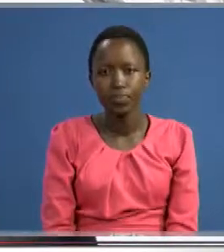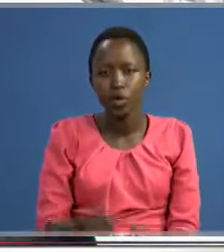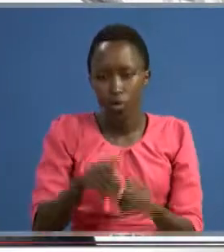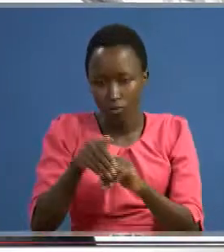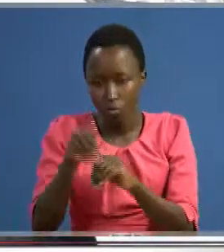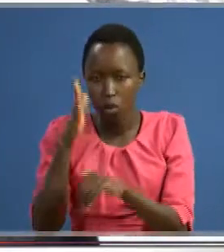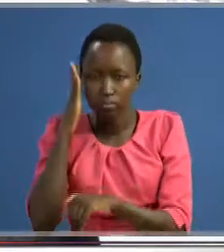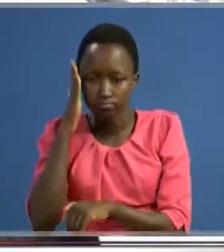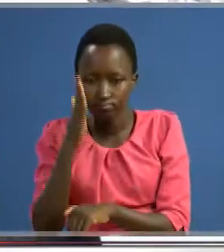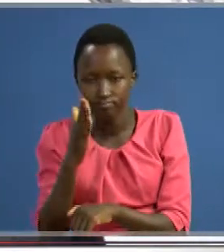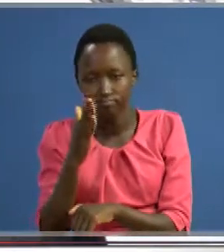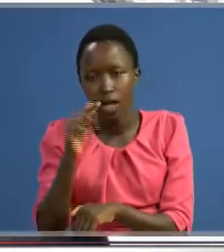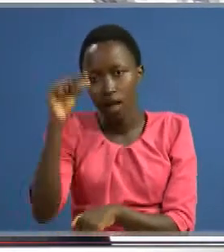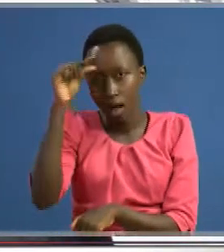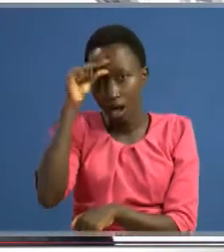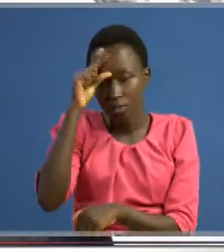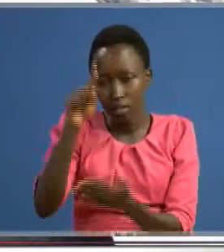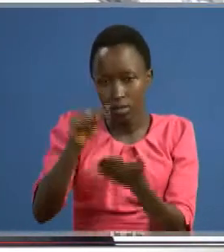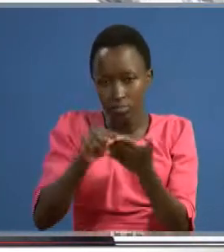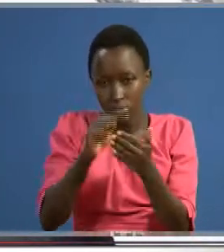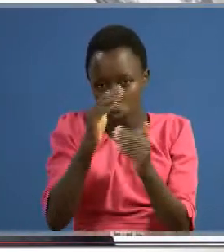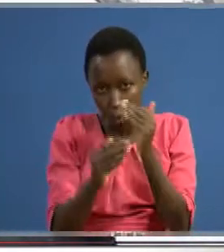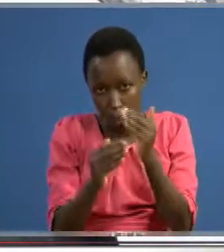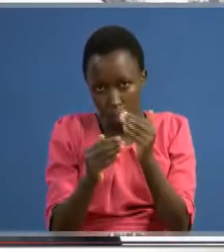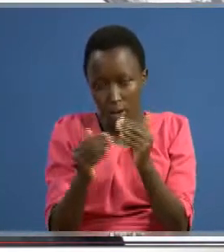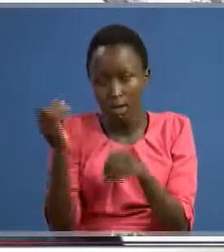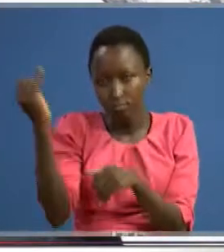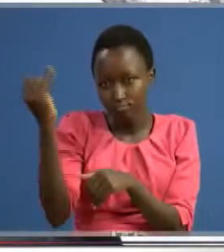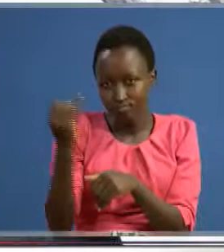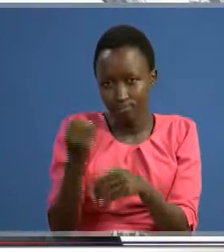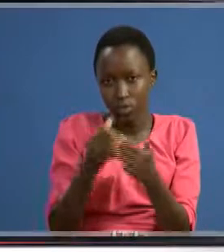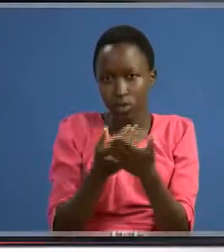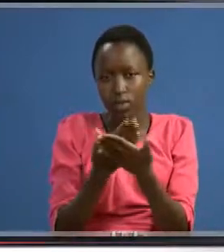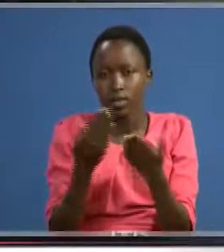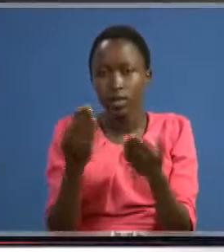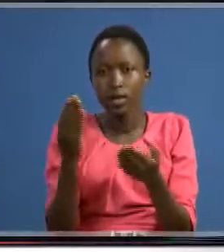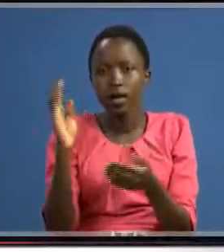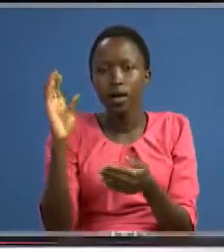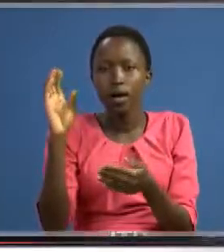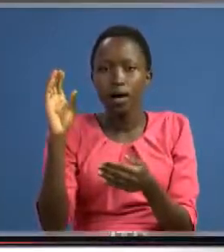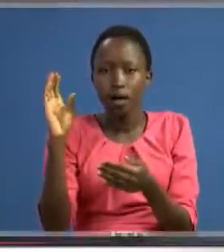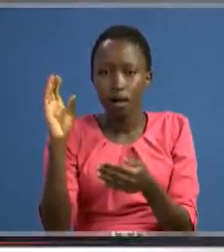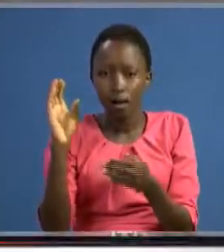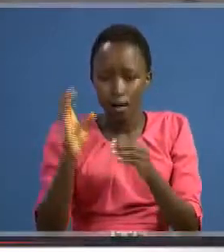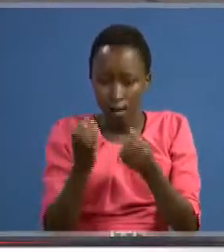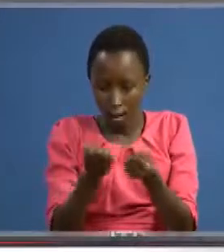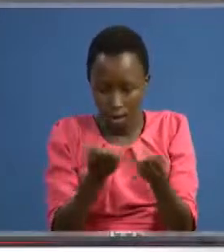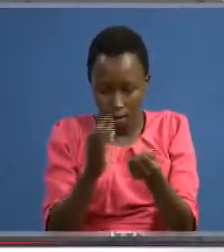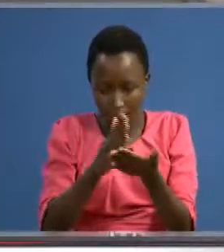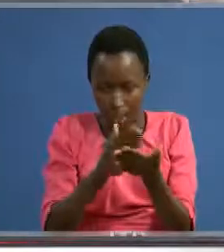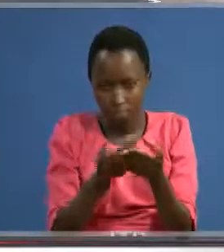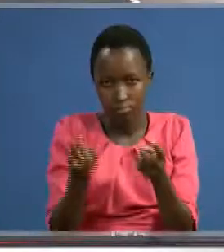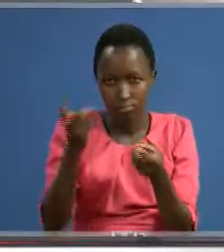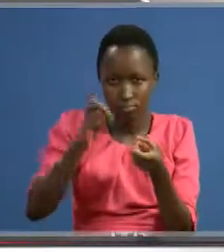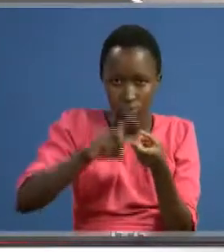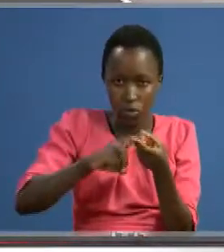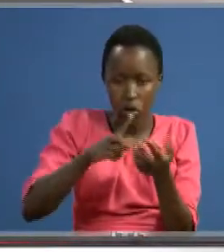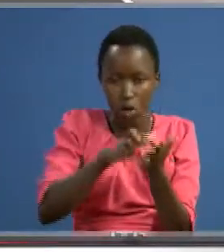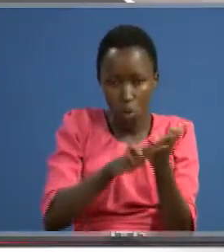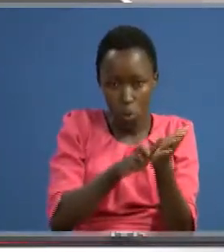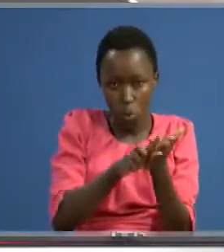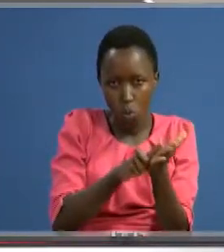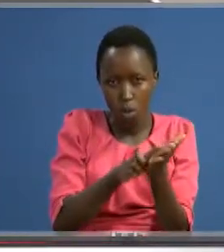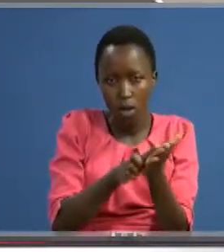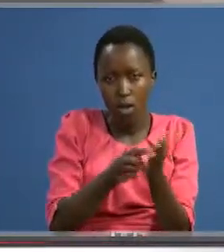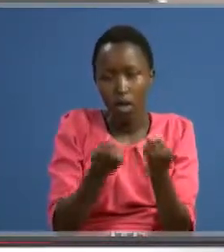Following the directive by the government to ban importation of second-hand car spare parts in the country in a bid to increase demand for locally